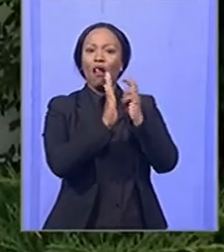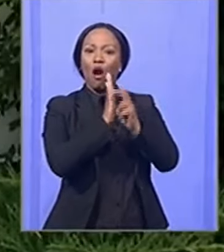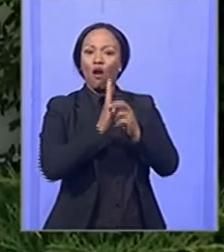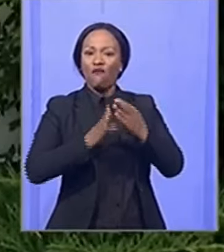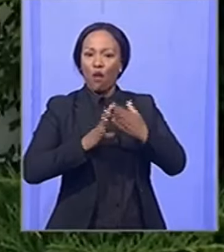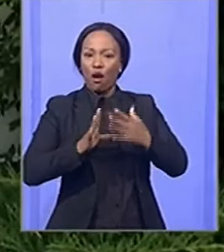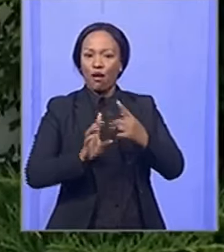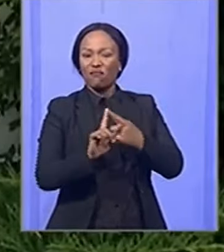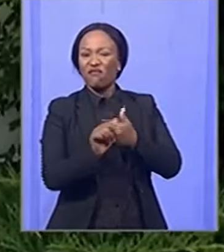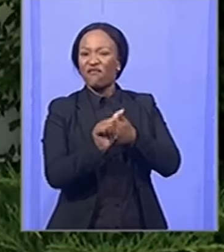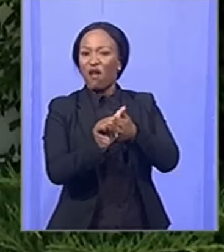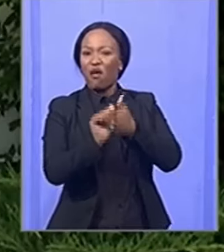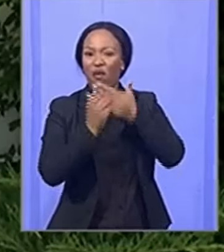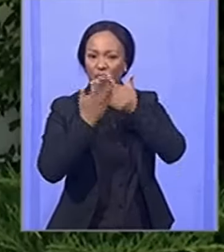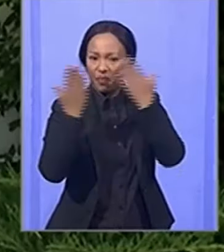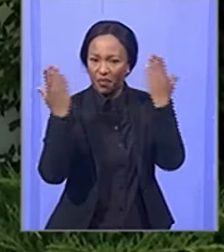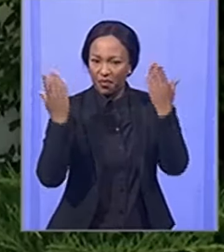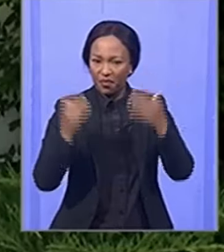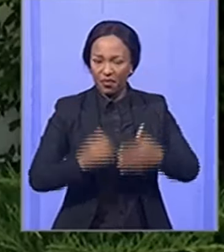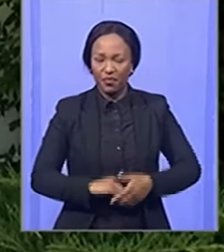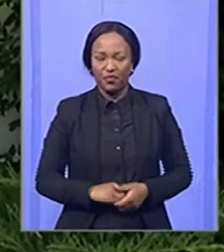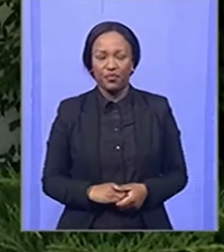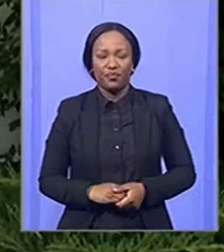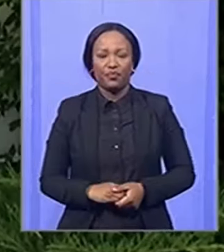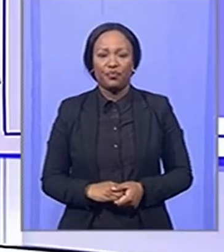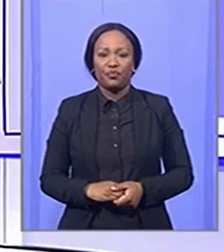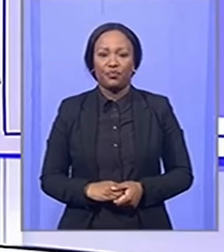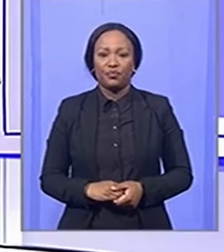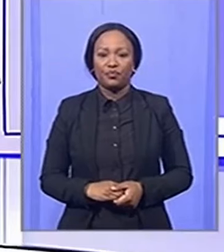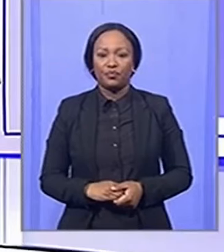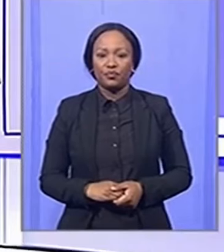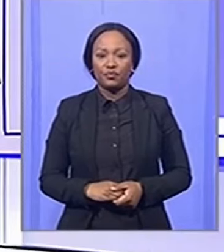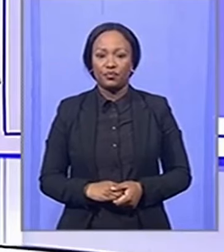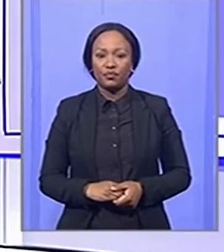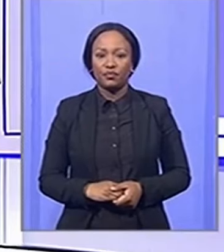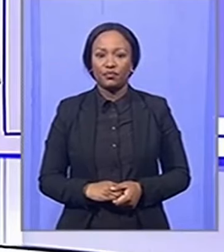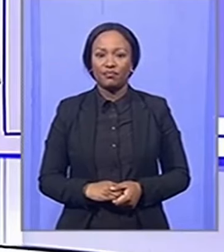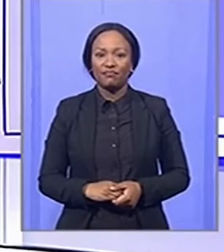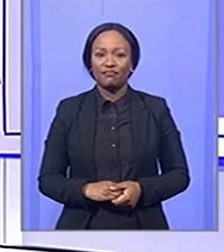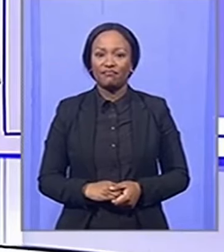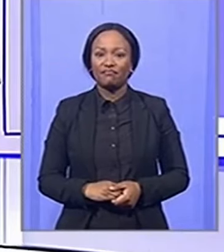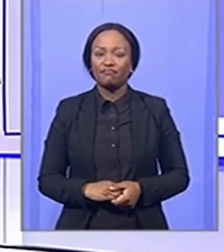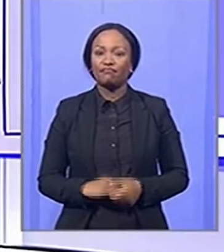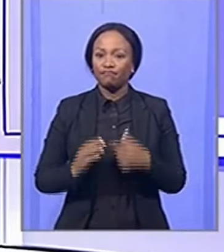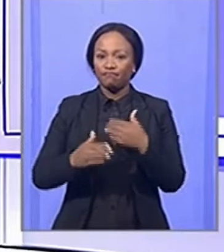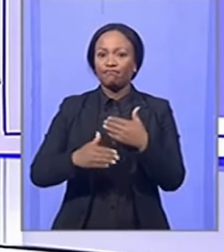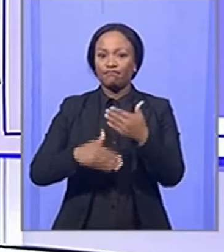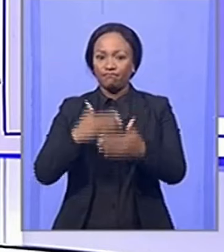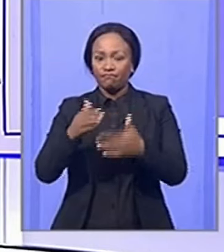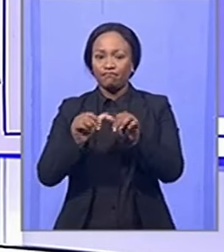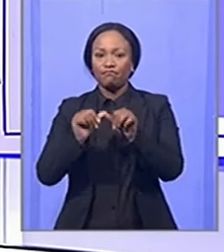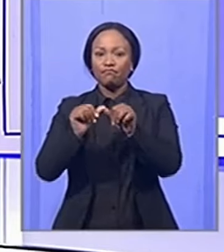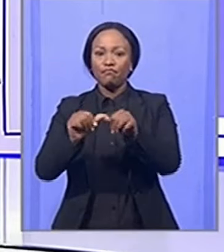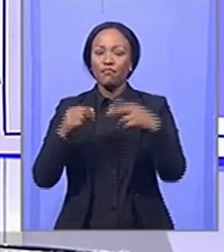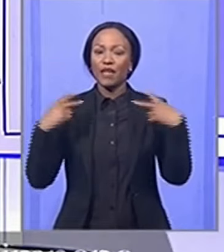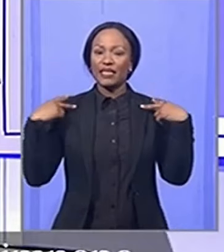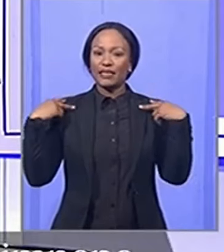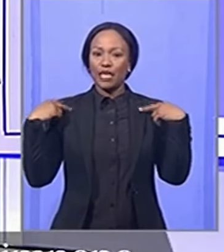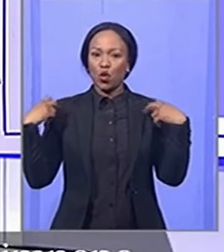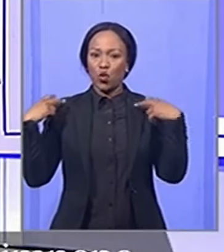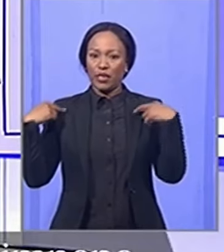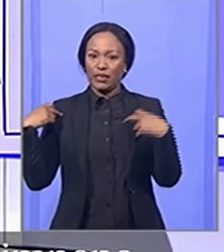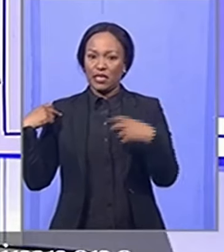la Ditaba ho SABC Bloemfontein. Re sa le hona tabeng ya balebedi ba bang